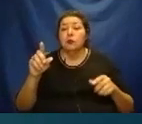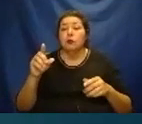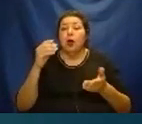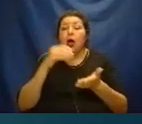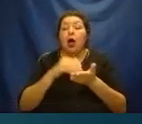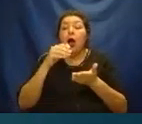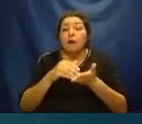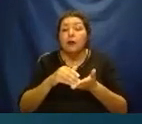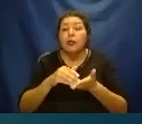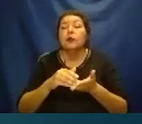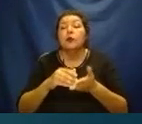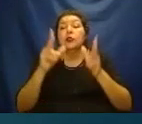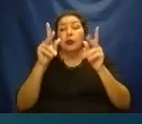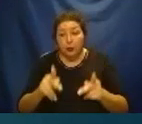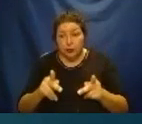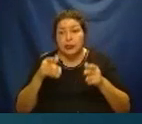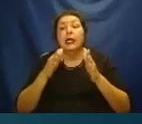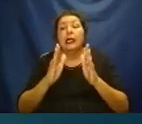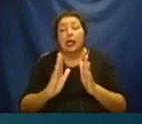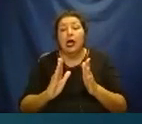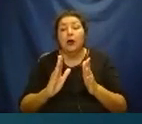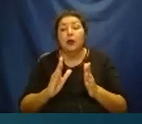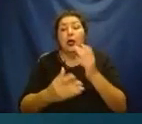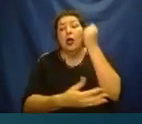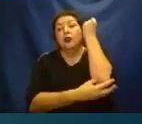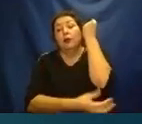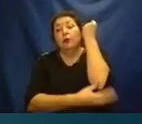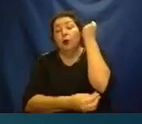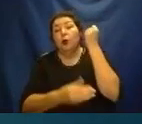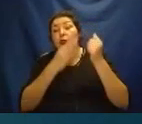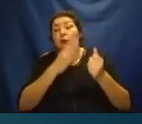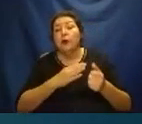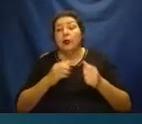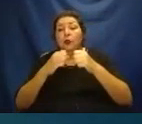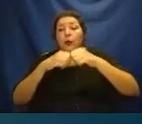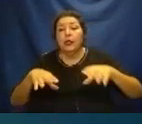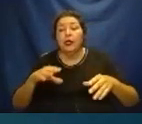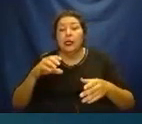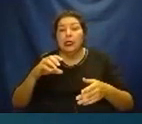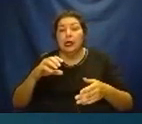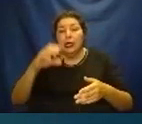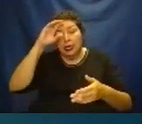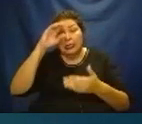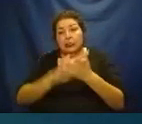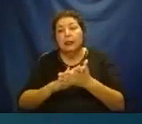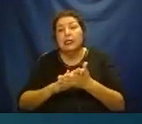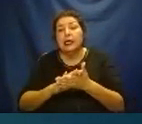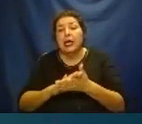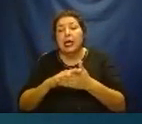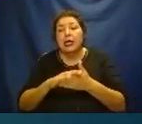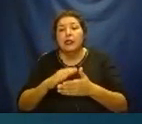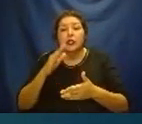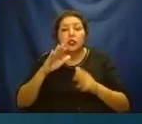a person to allow the poor, the widows, and the orphans to glean from his field. And that